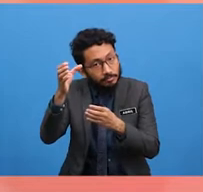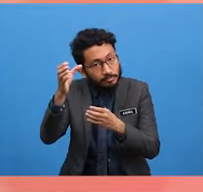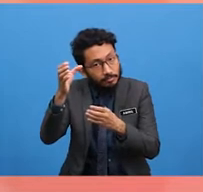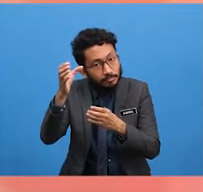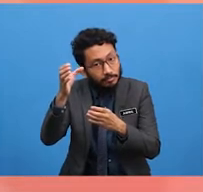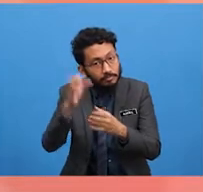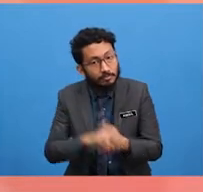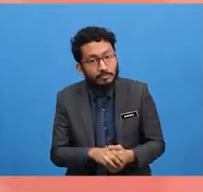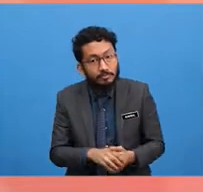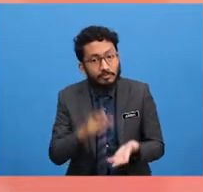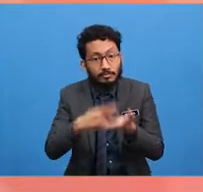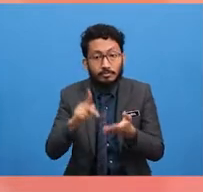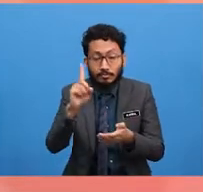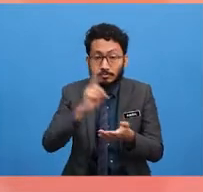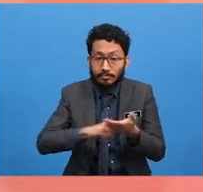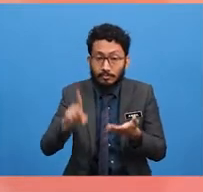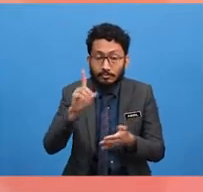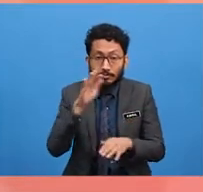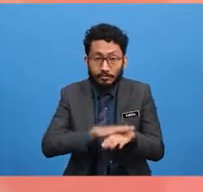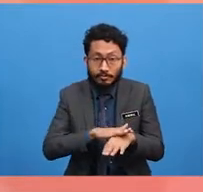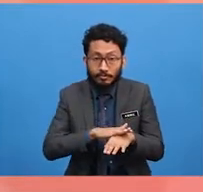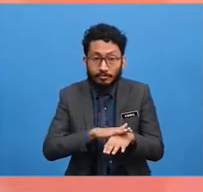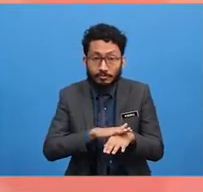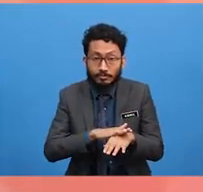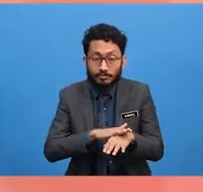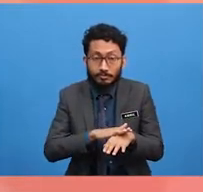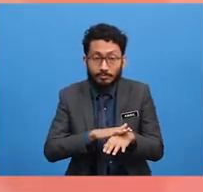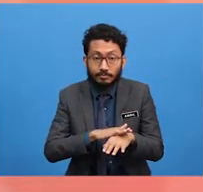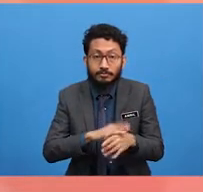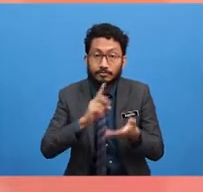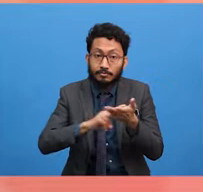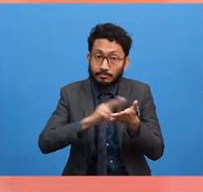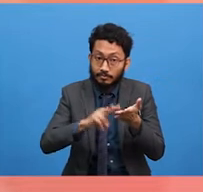at? Why do you find this is a good idea?